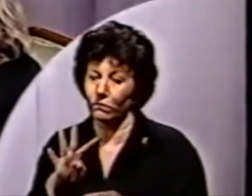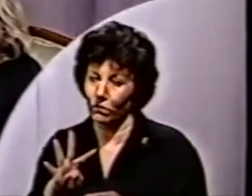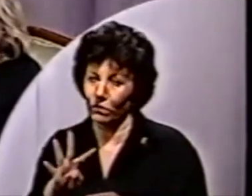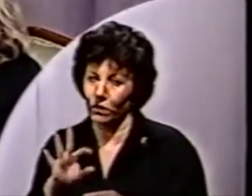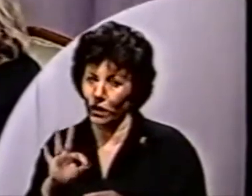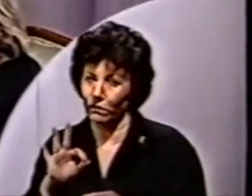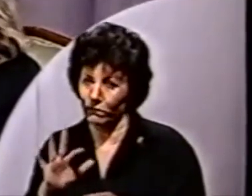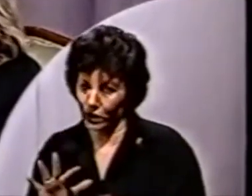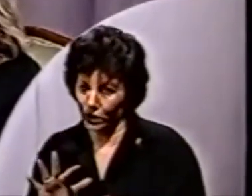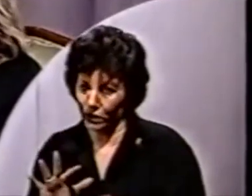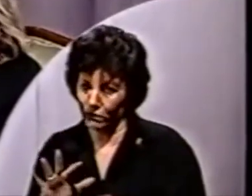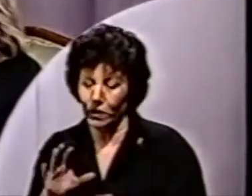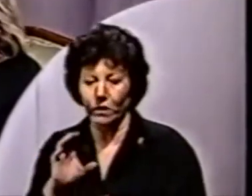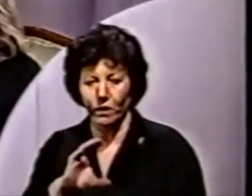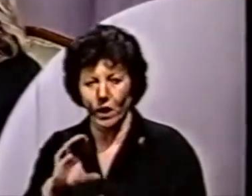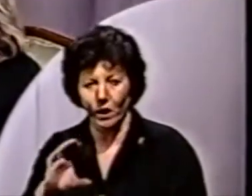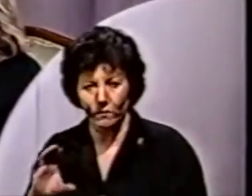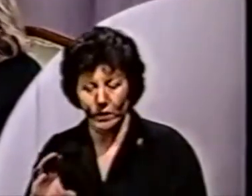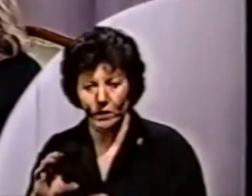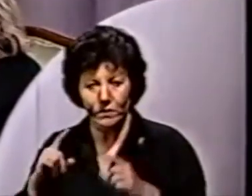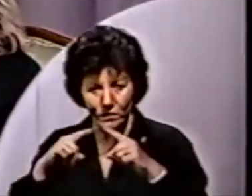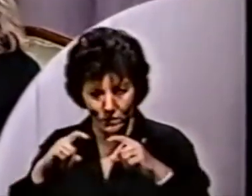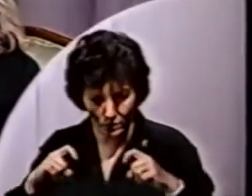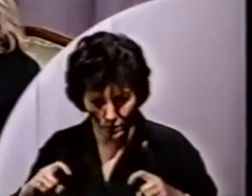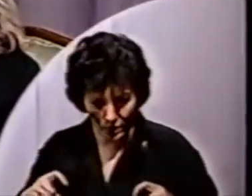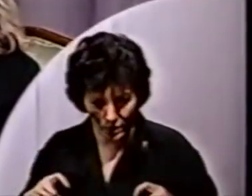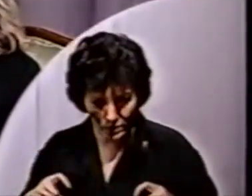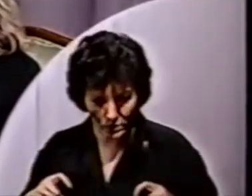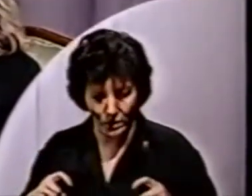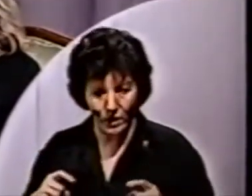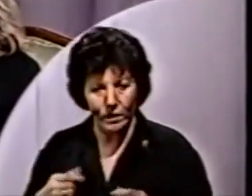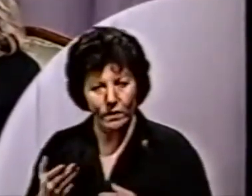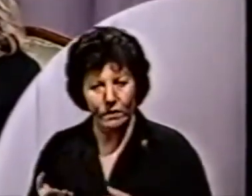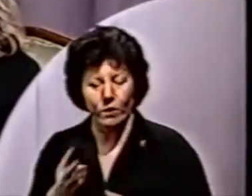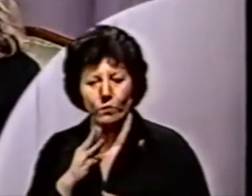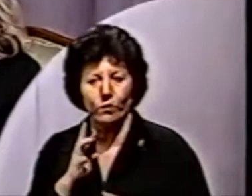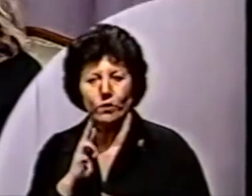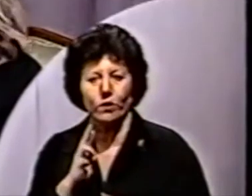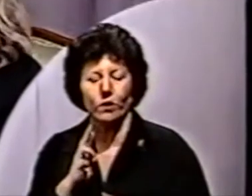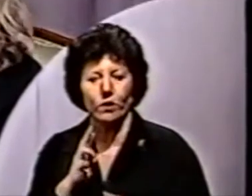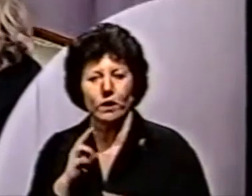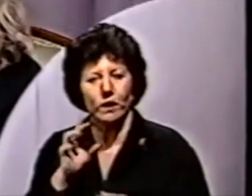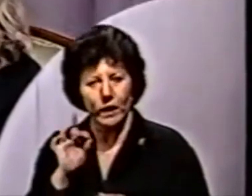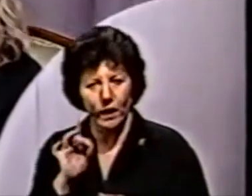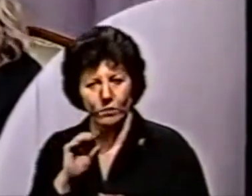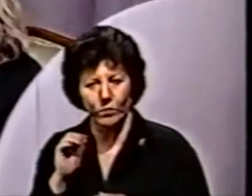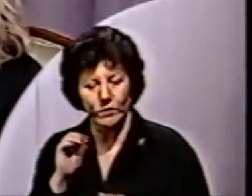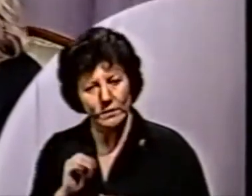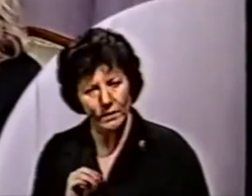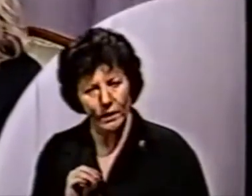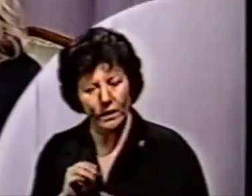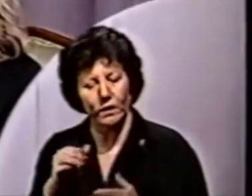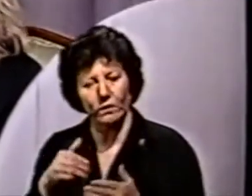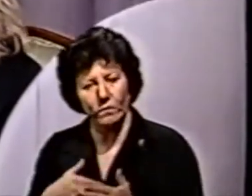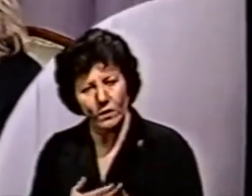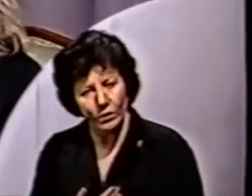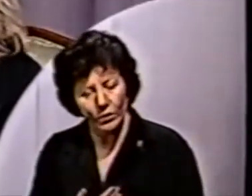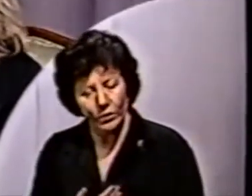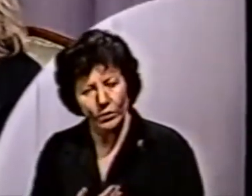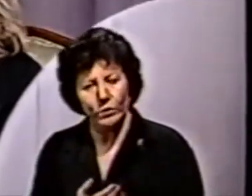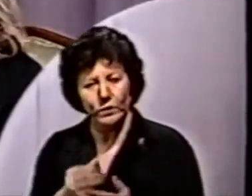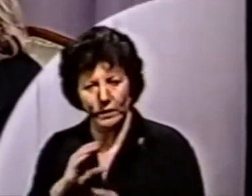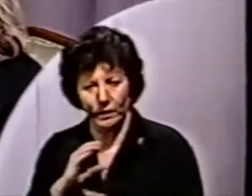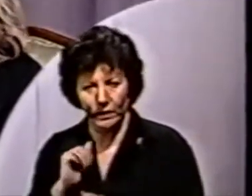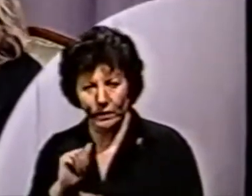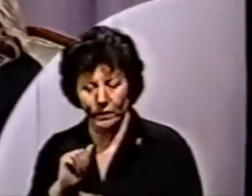1994-95 Colorado surveillance reports, mm-hmm. there were only 8% of the new cases were women,